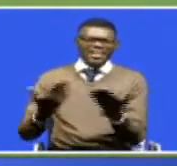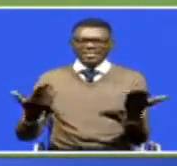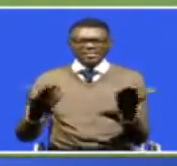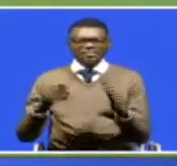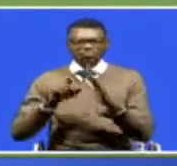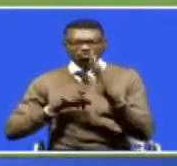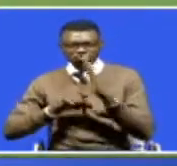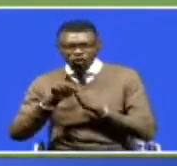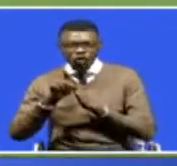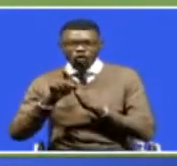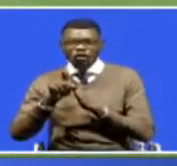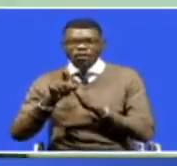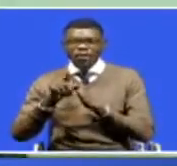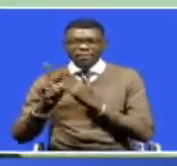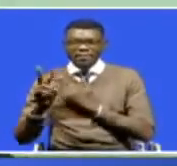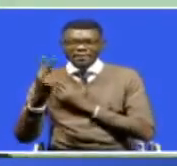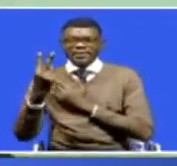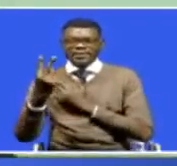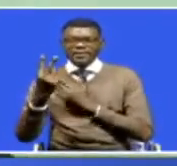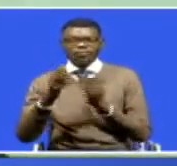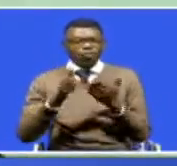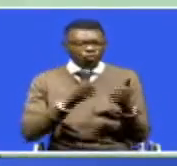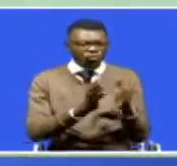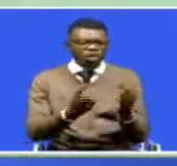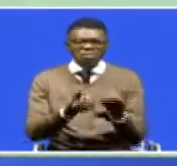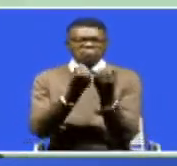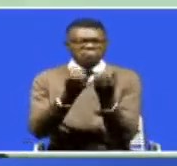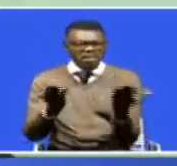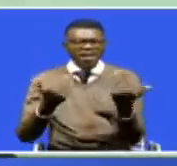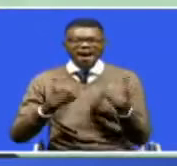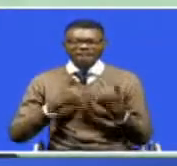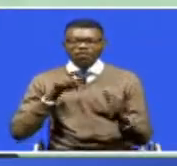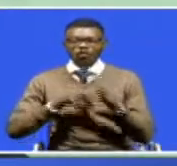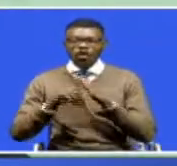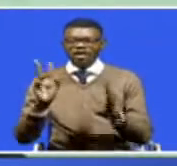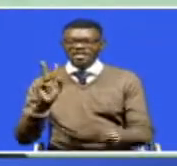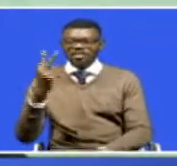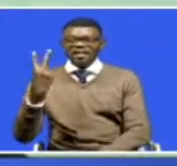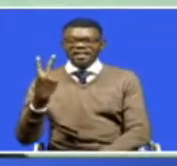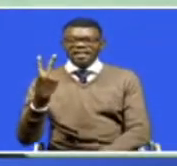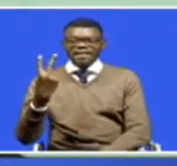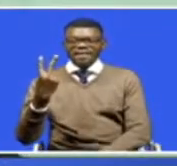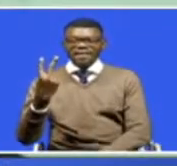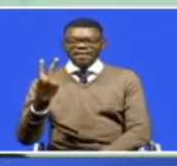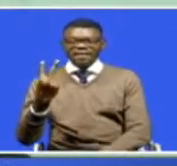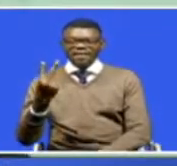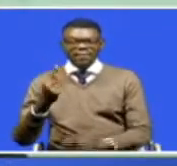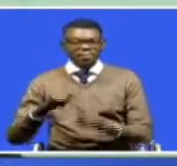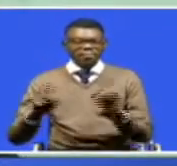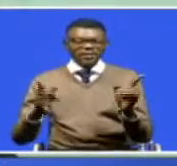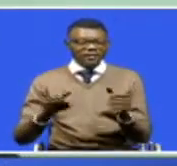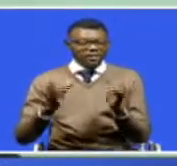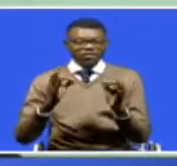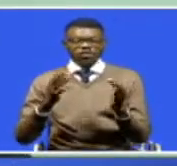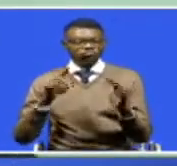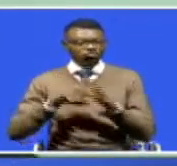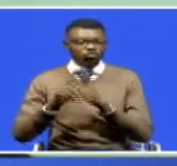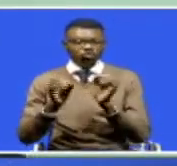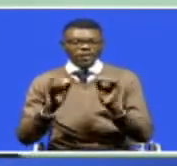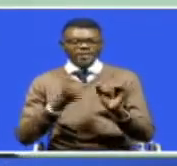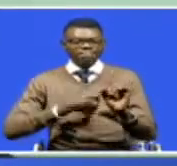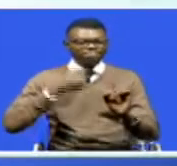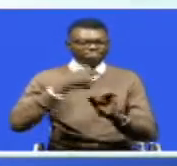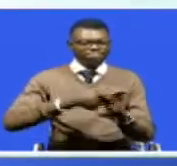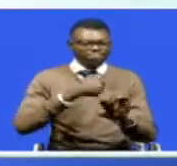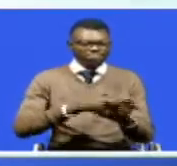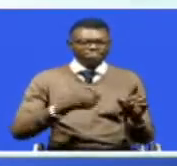don't score the second goal. We have many opportunities to score the second goal, and of course, when we don't score, we need to fight until the